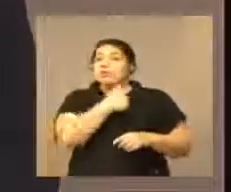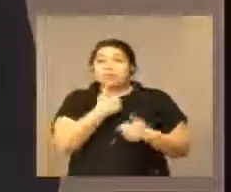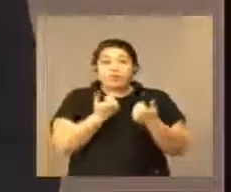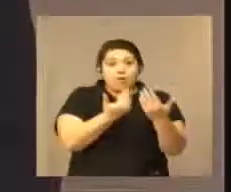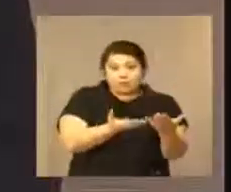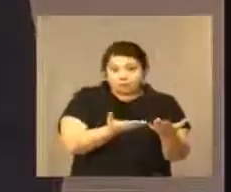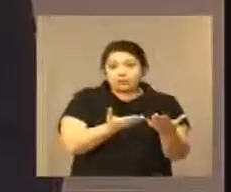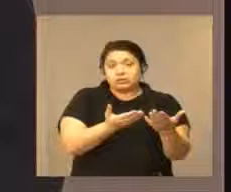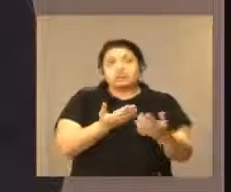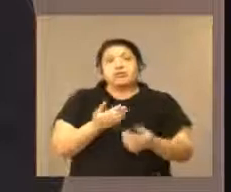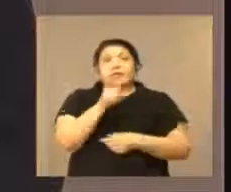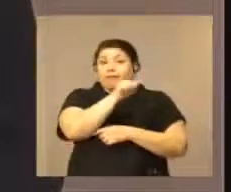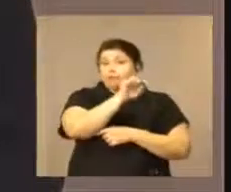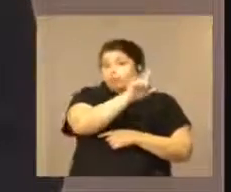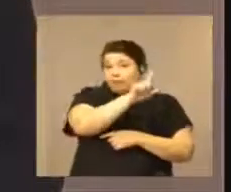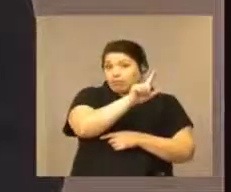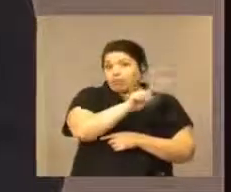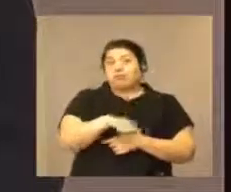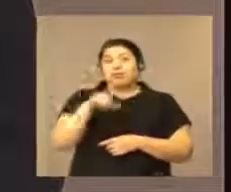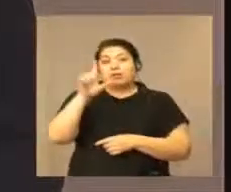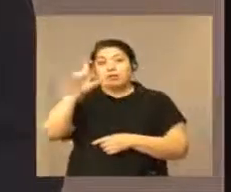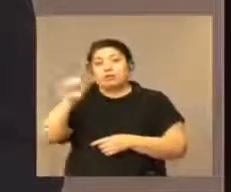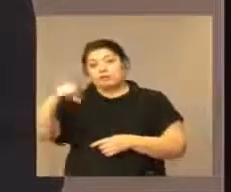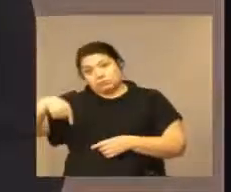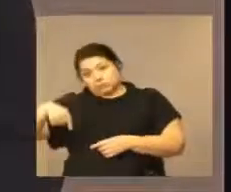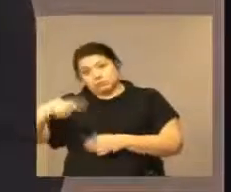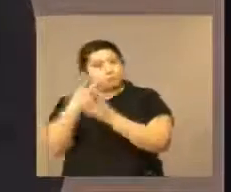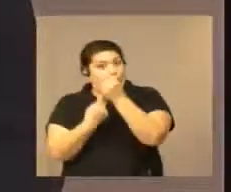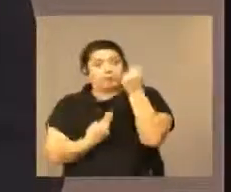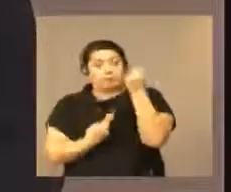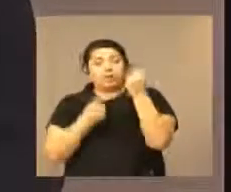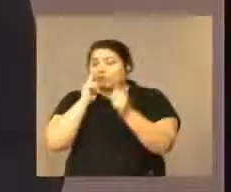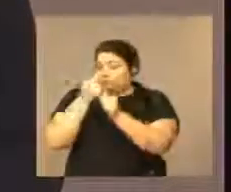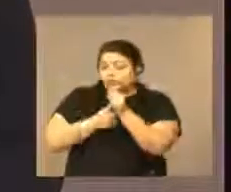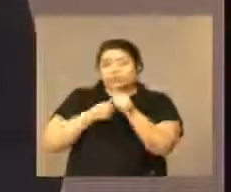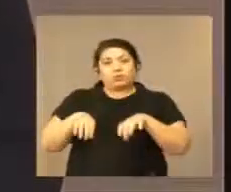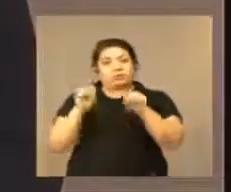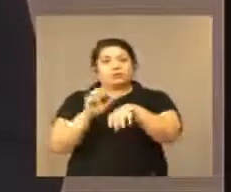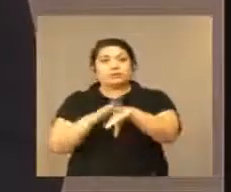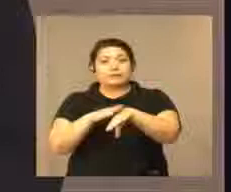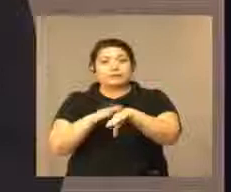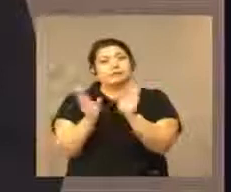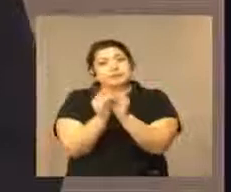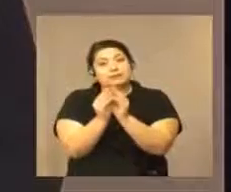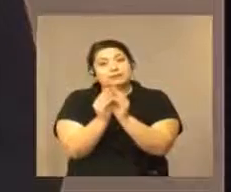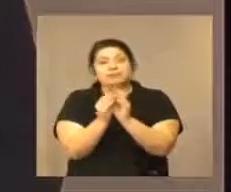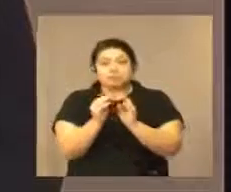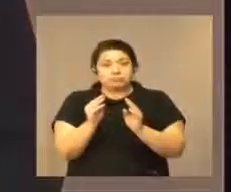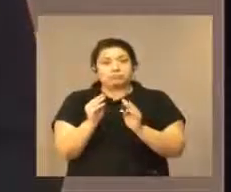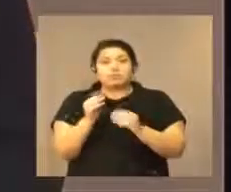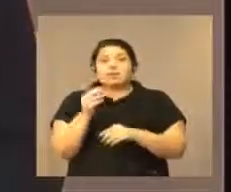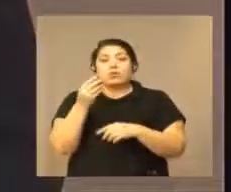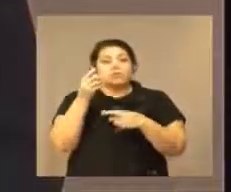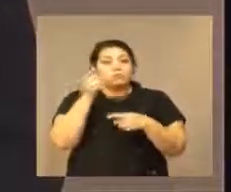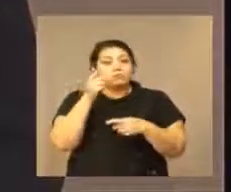offer both American Sign Language and Langue des Signes Québécoise at every one of those sessions, and so have